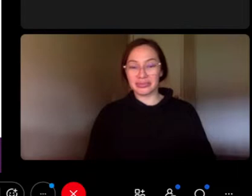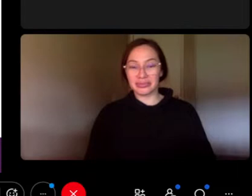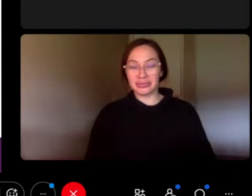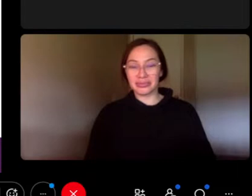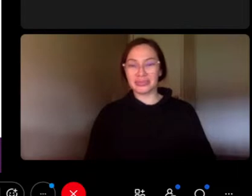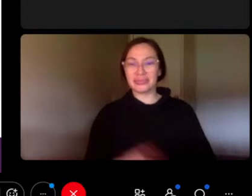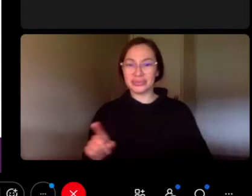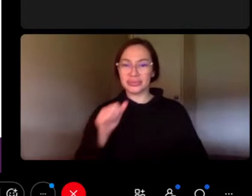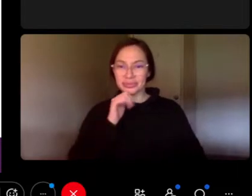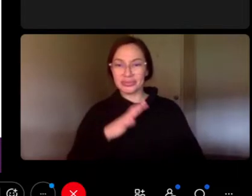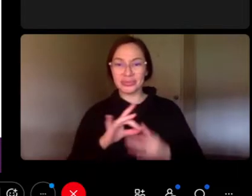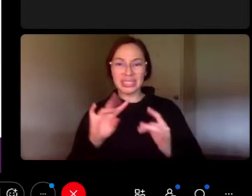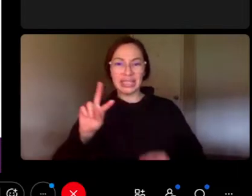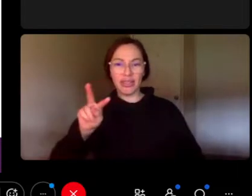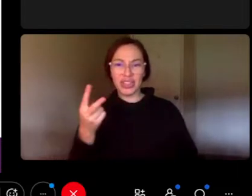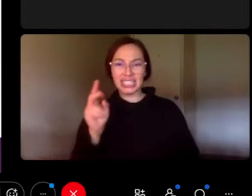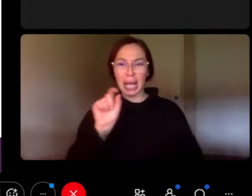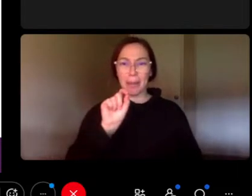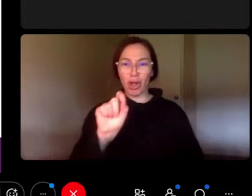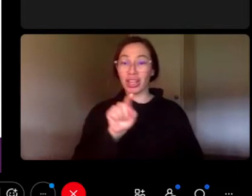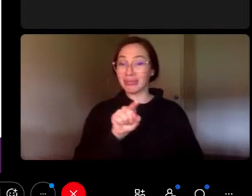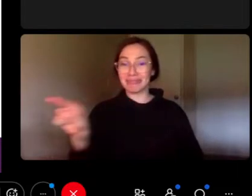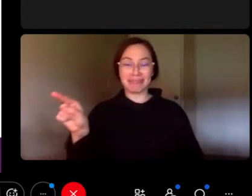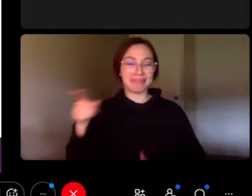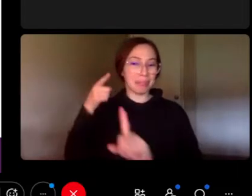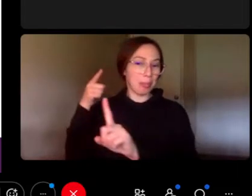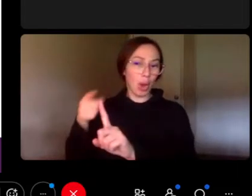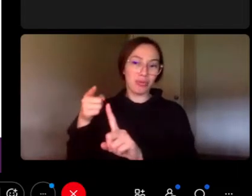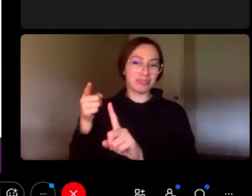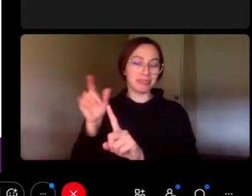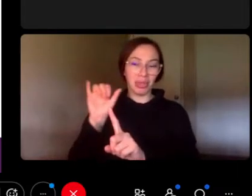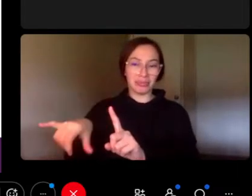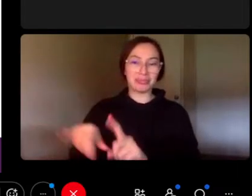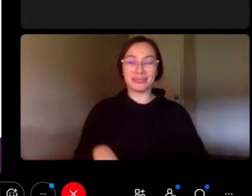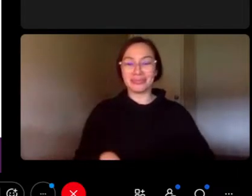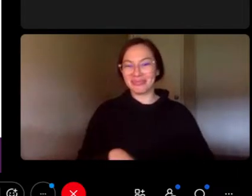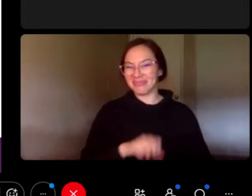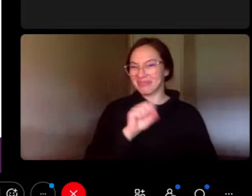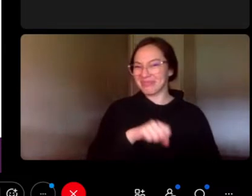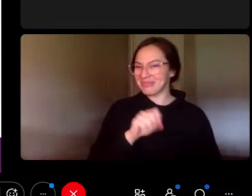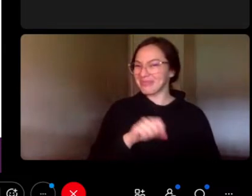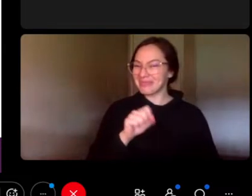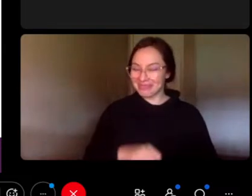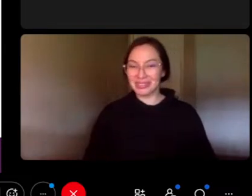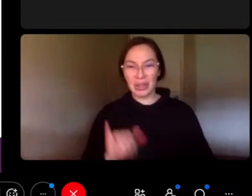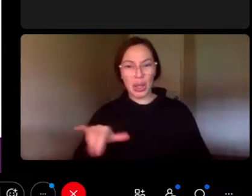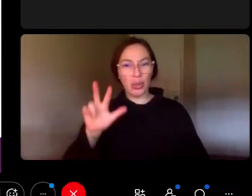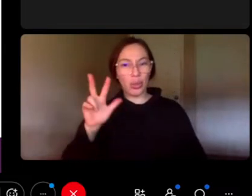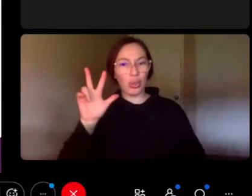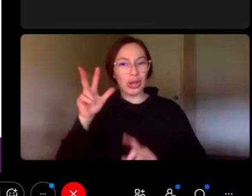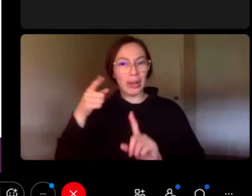Well, the second bullet says it all. Yep. The three. Yep. The 3 points.